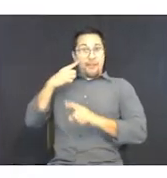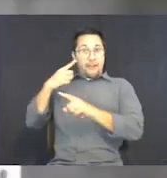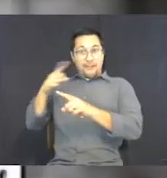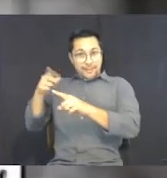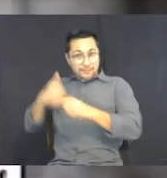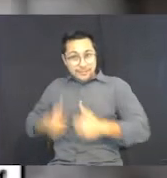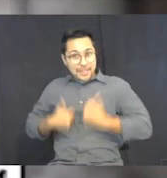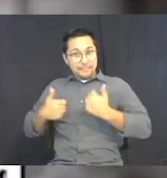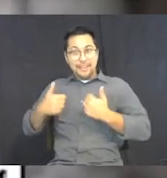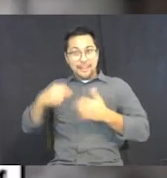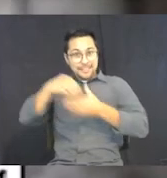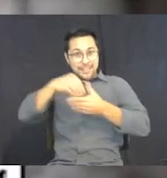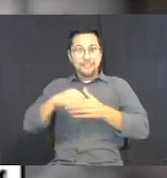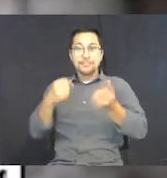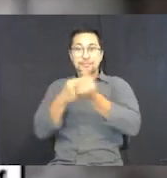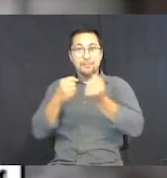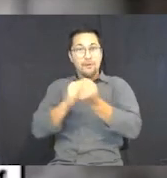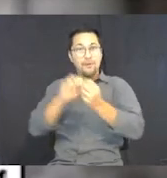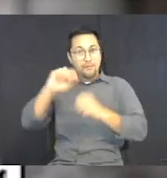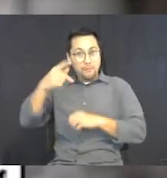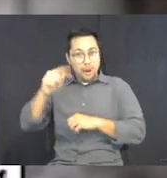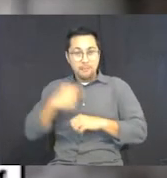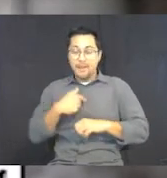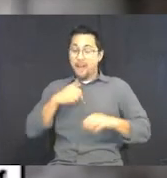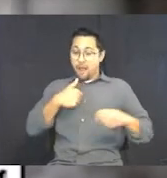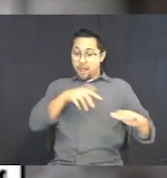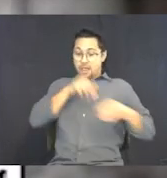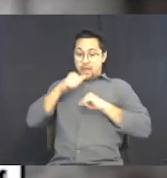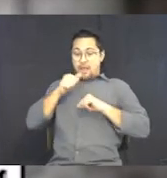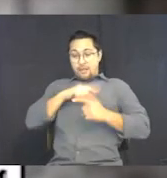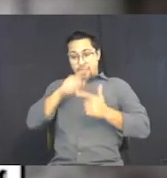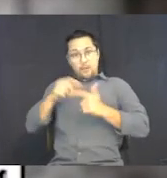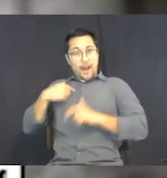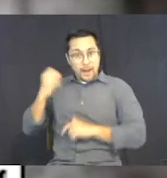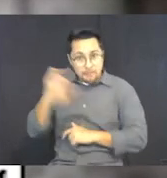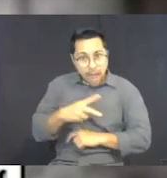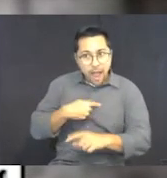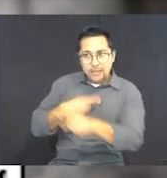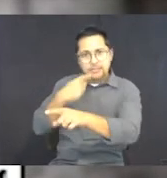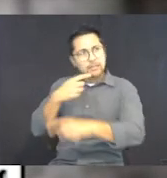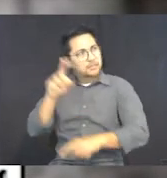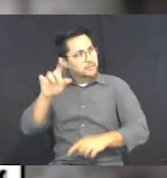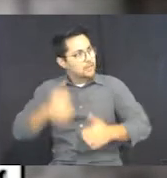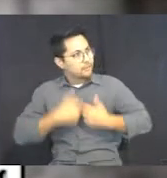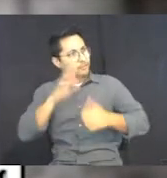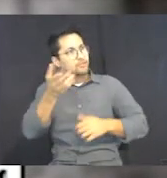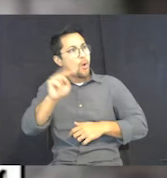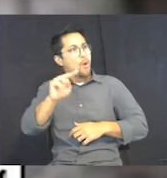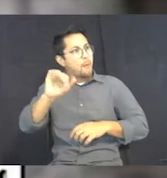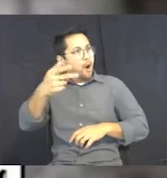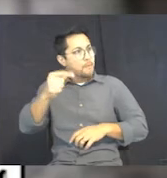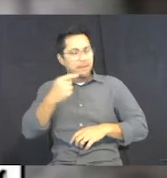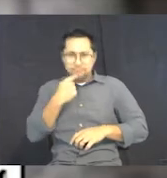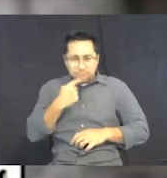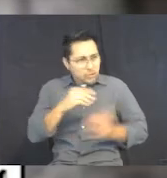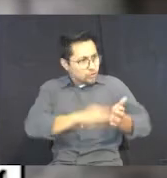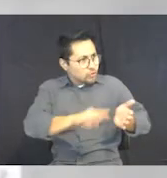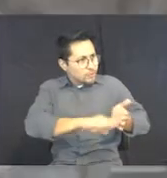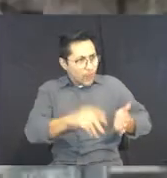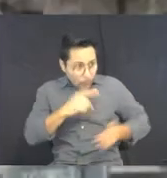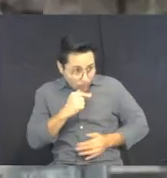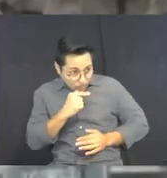way. Community-supported living is a service model creating opportunities for people to self-determine how they want to live in the